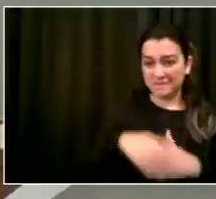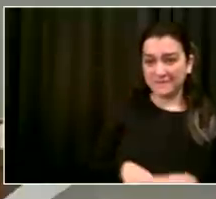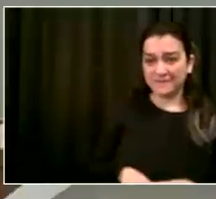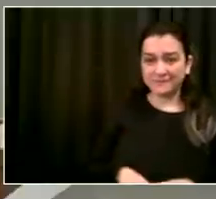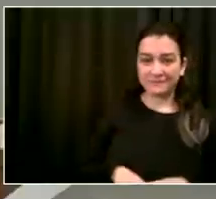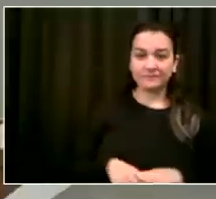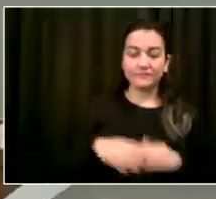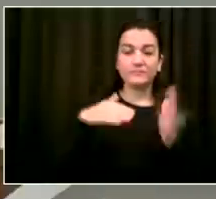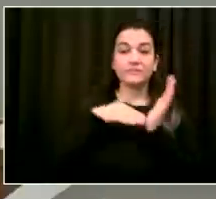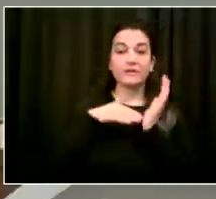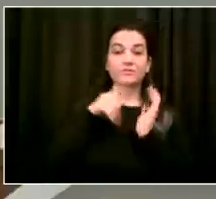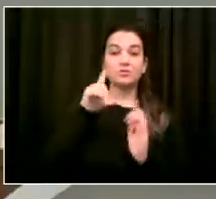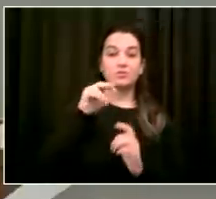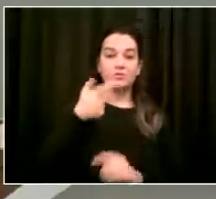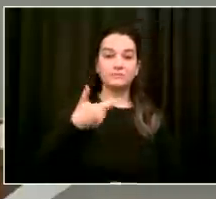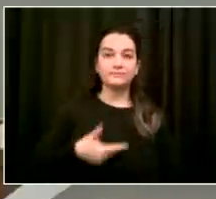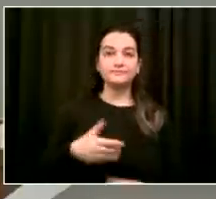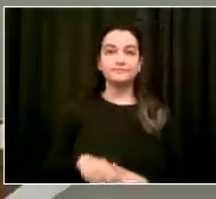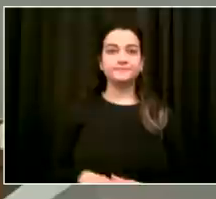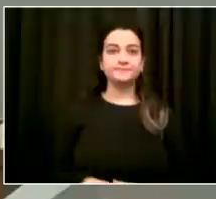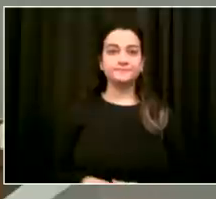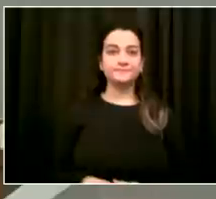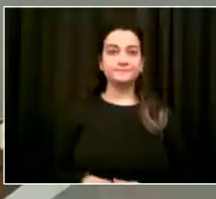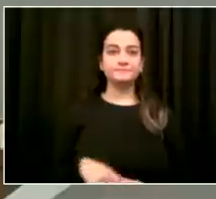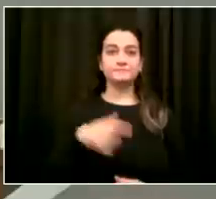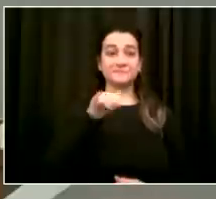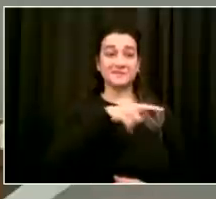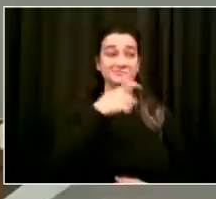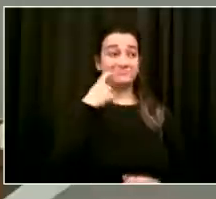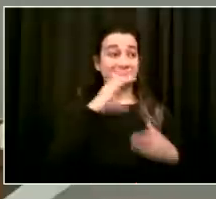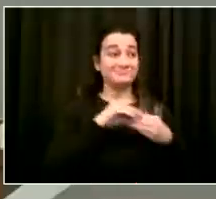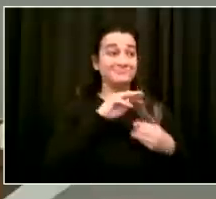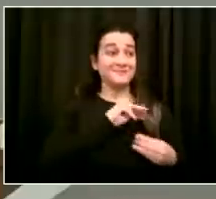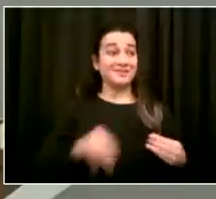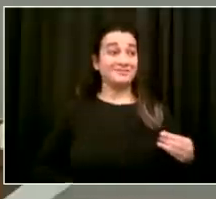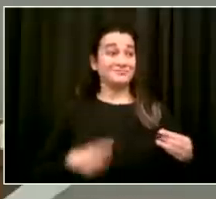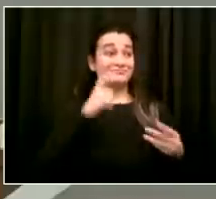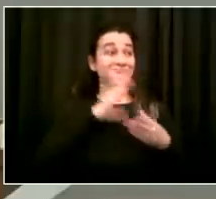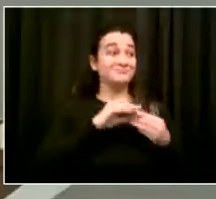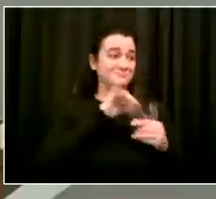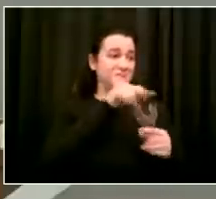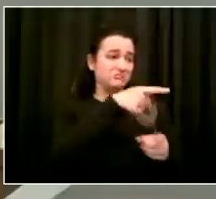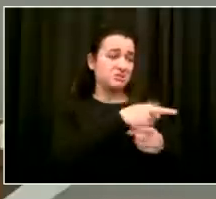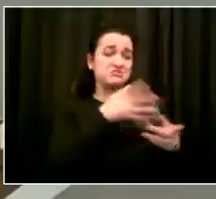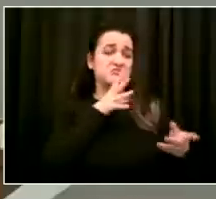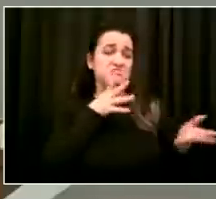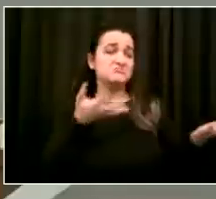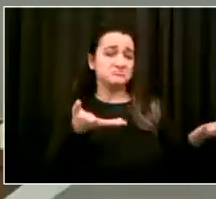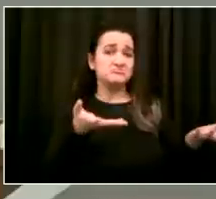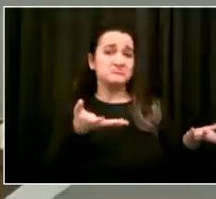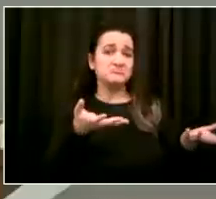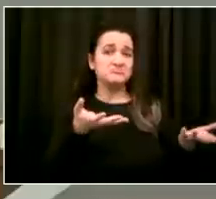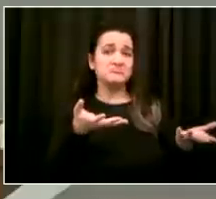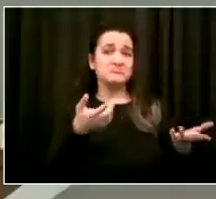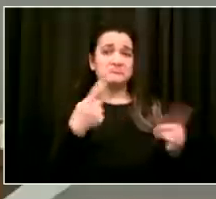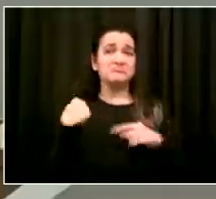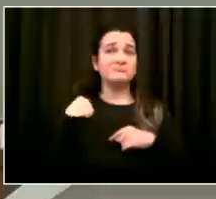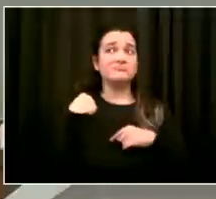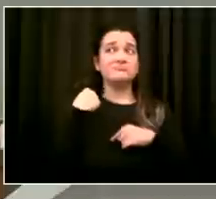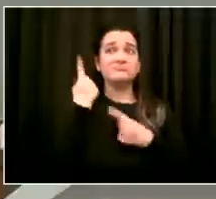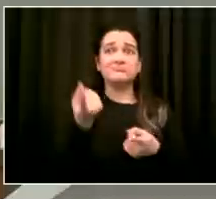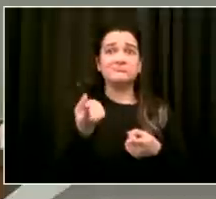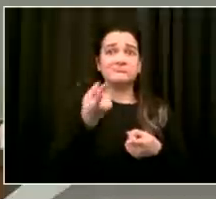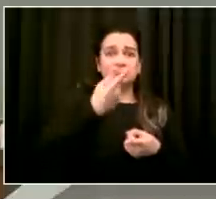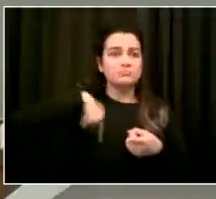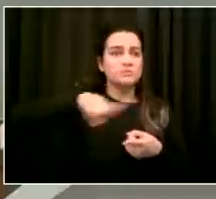one, trusted messengers have been our key strategy for getting the word out and building trust in both getting tested and now the vaccine. On